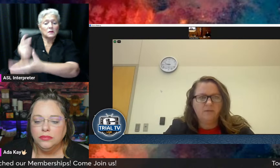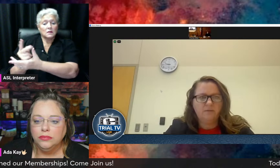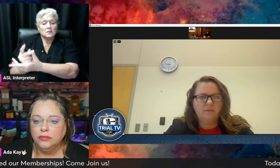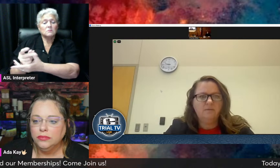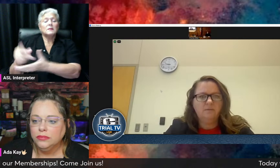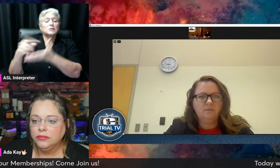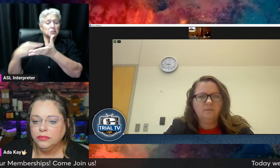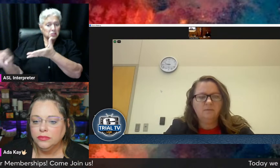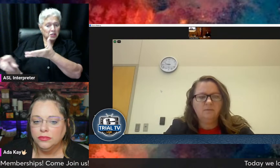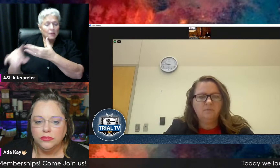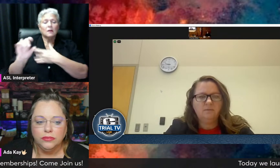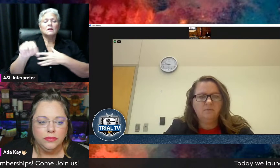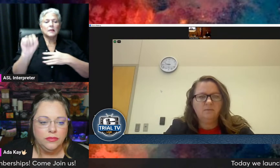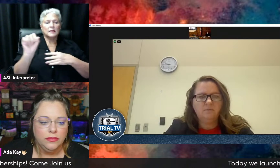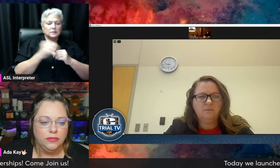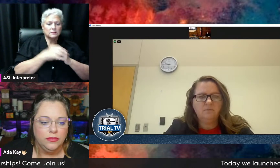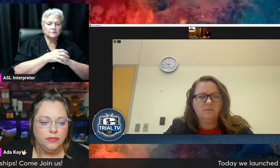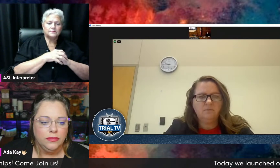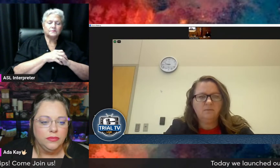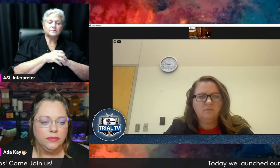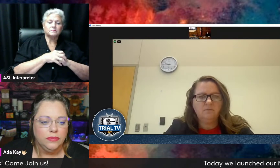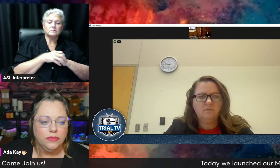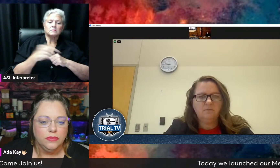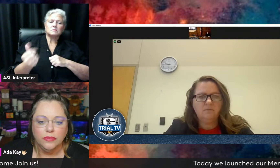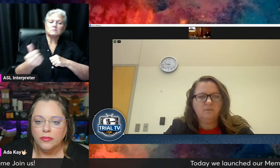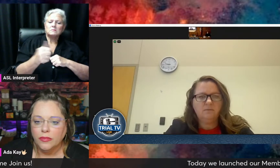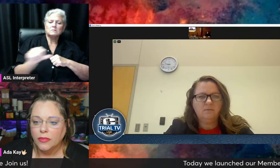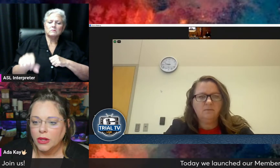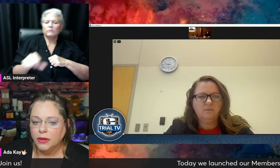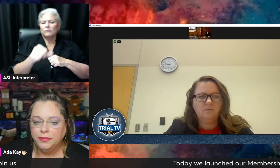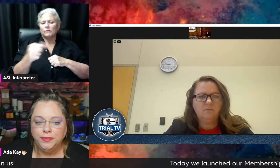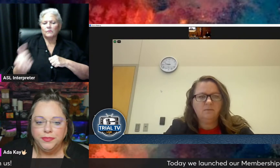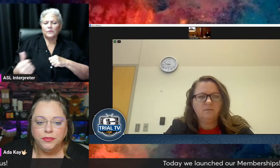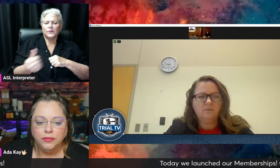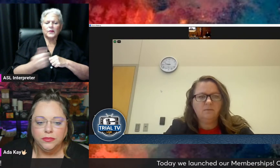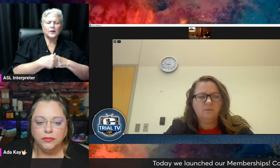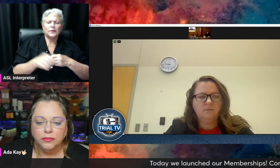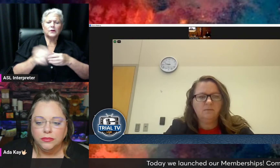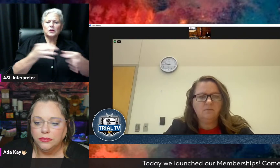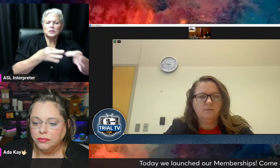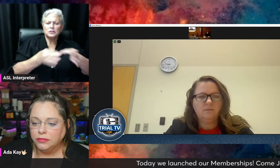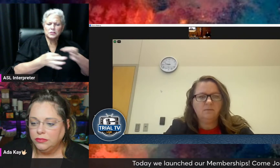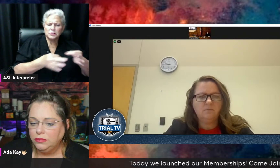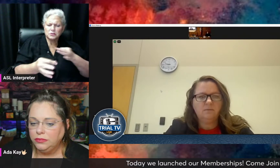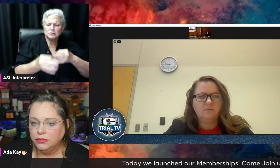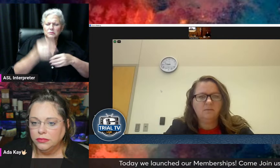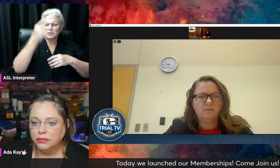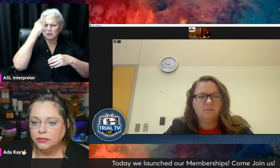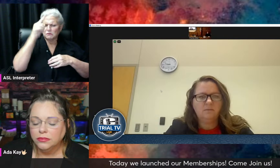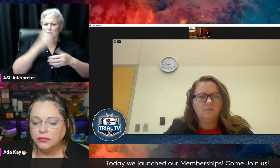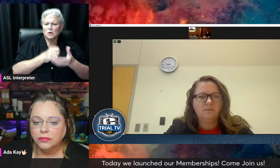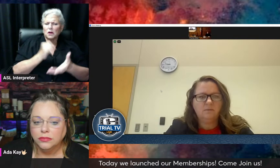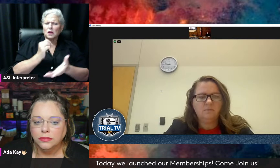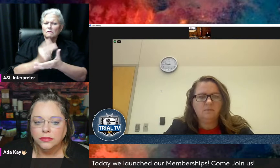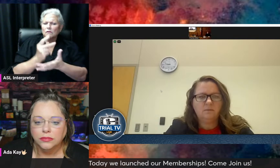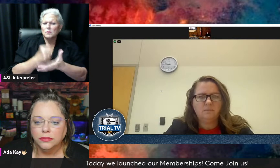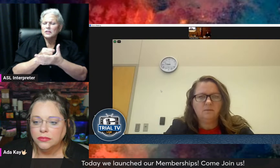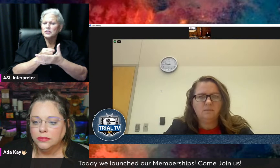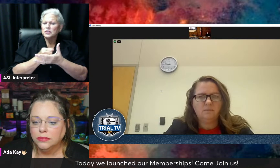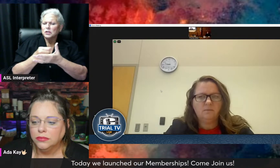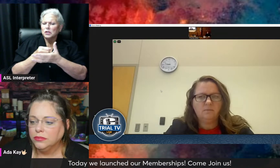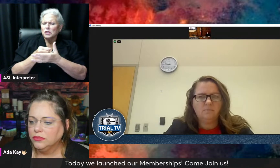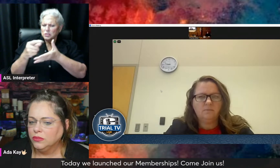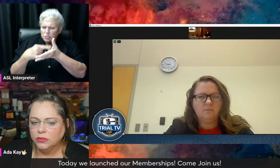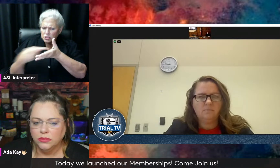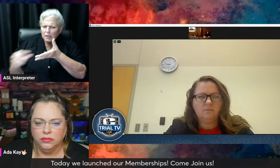that correct. okay? Is there anything else in terms of a description of confirmation screening in terms of